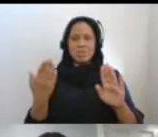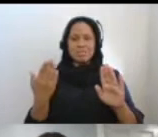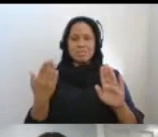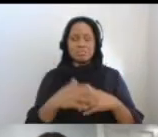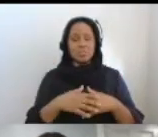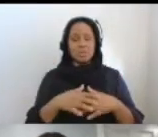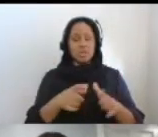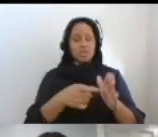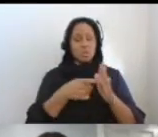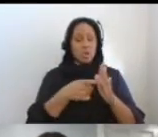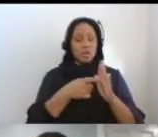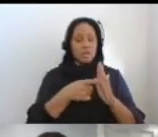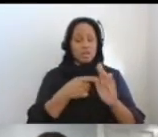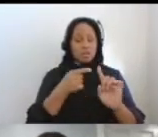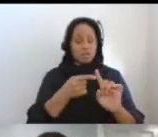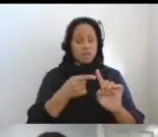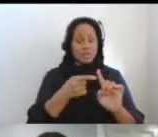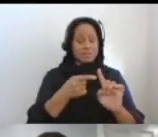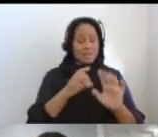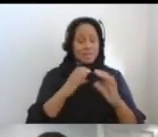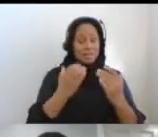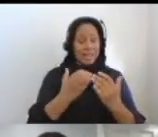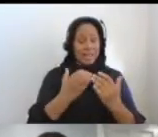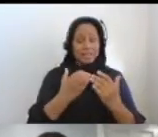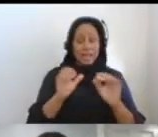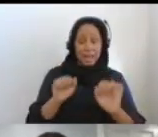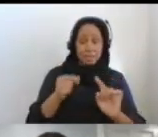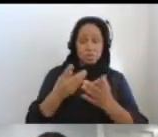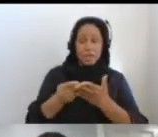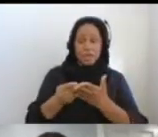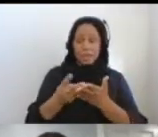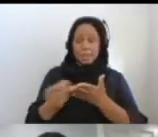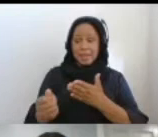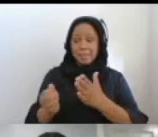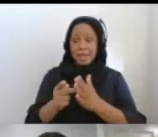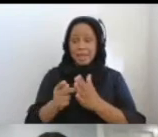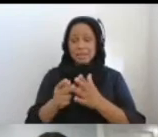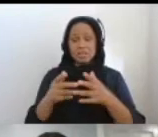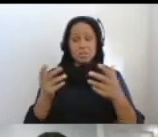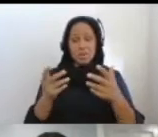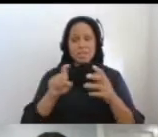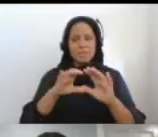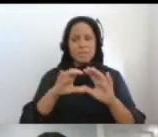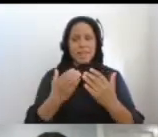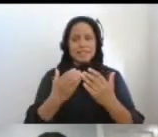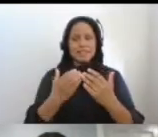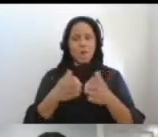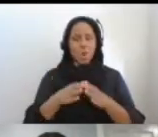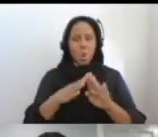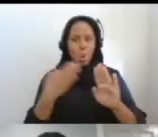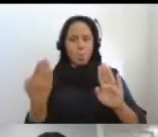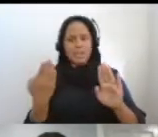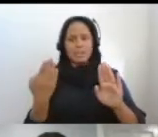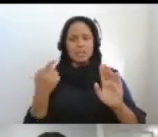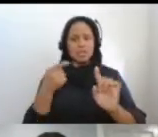is eligible for reimbursement is that it needs to be a class that's open to the public and